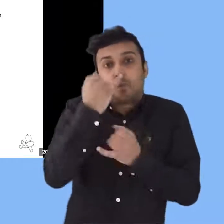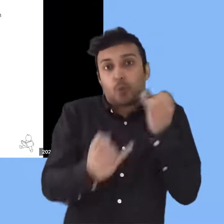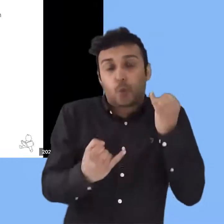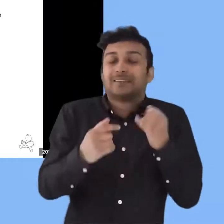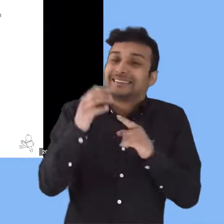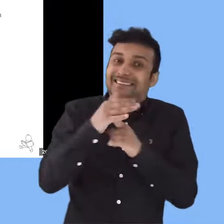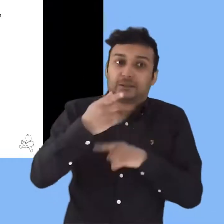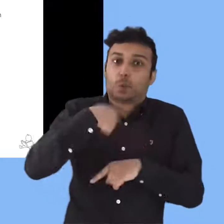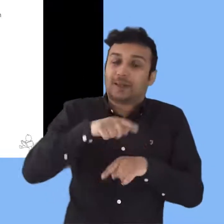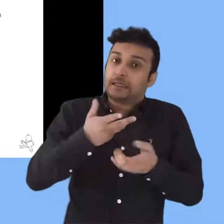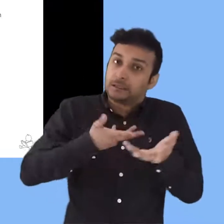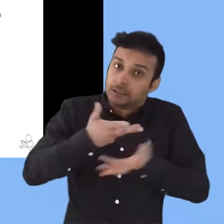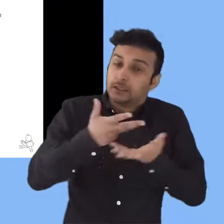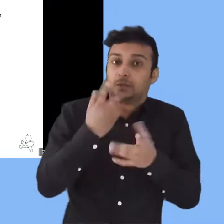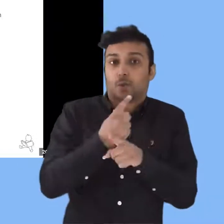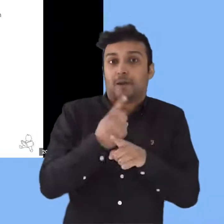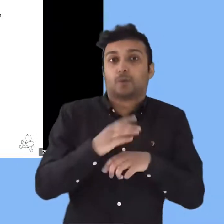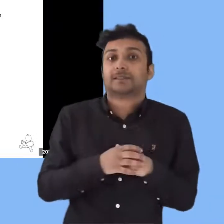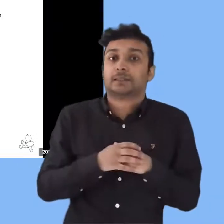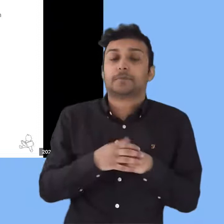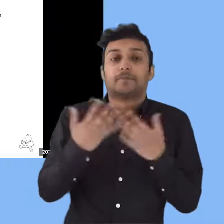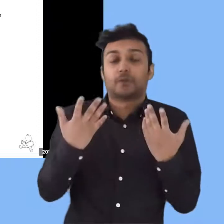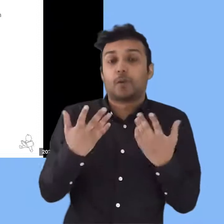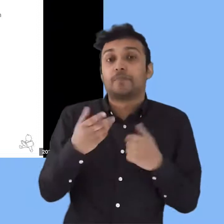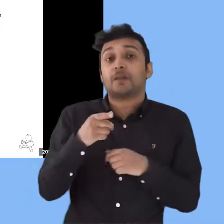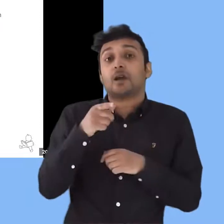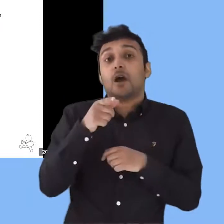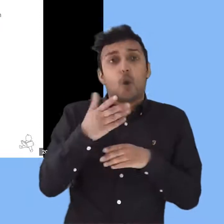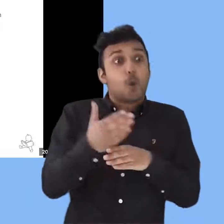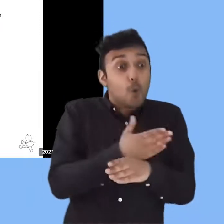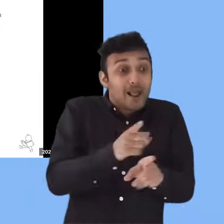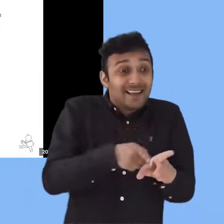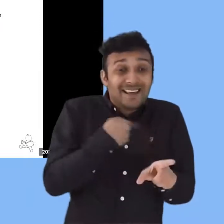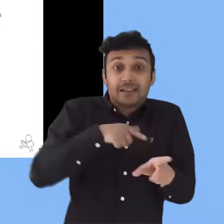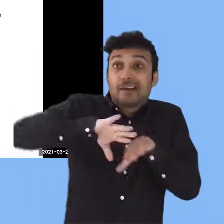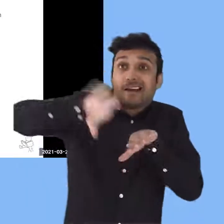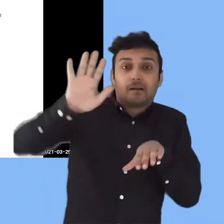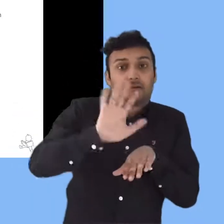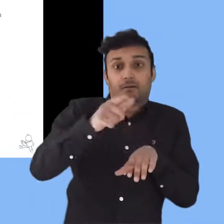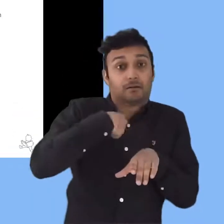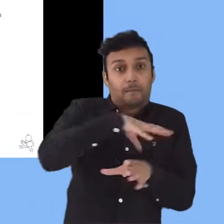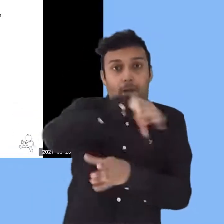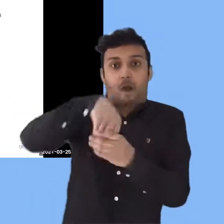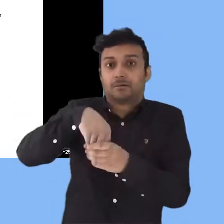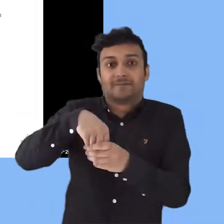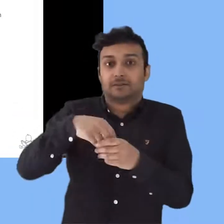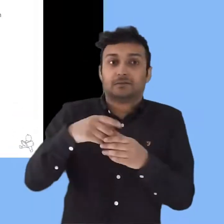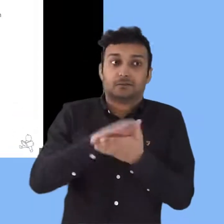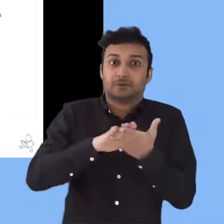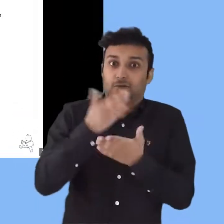not immune to racism. I think this is what Liz was kind of gesturing to in her introduction. We kind of seem